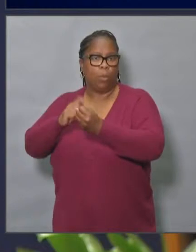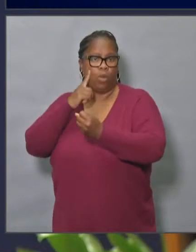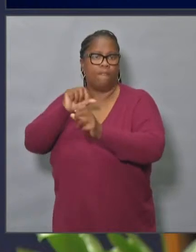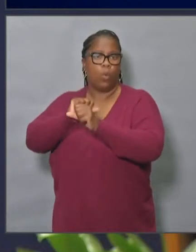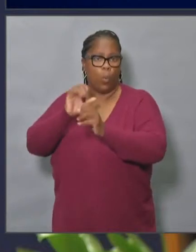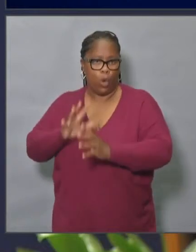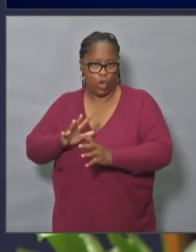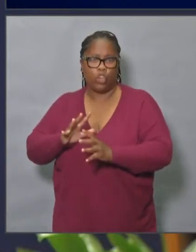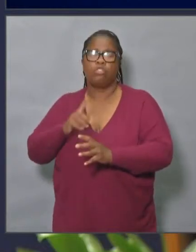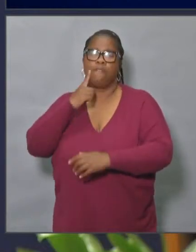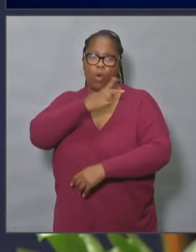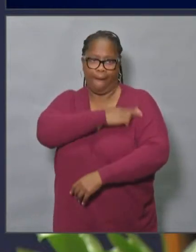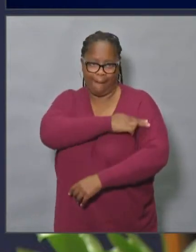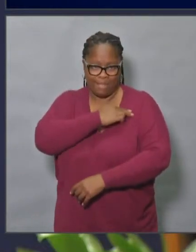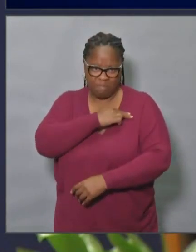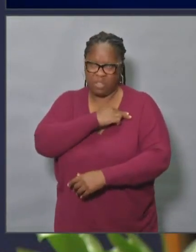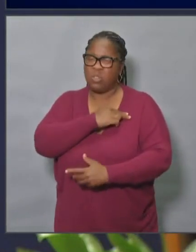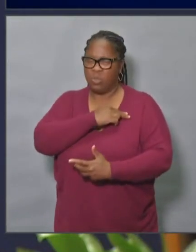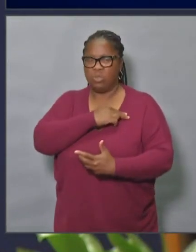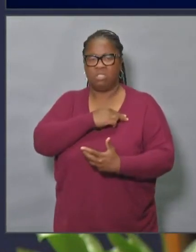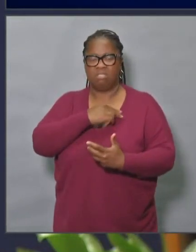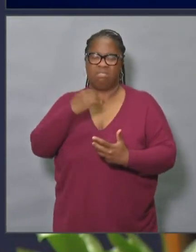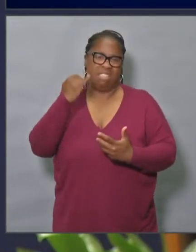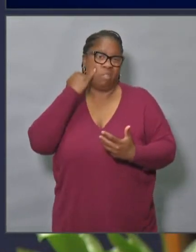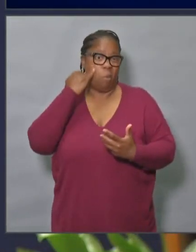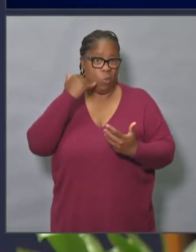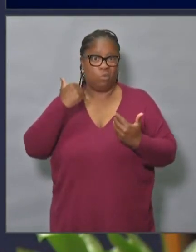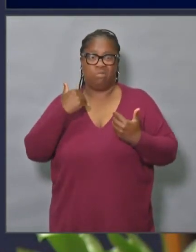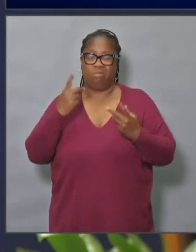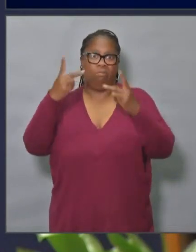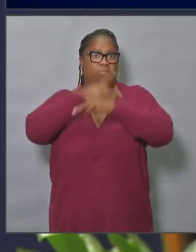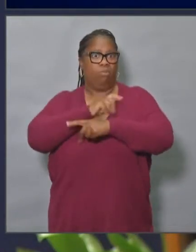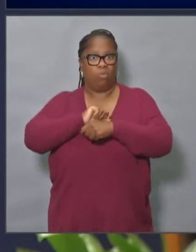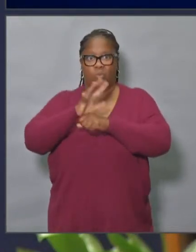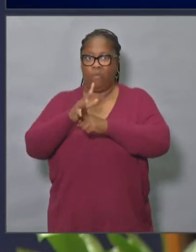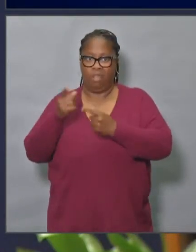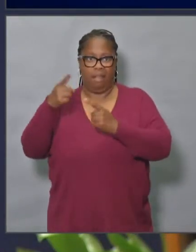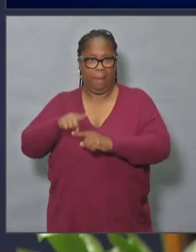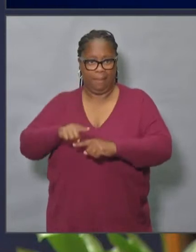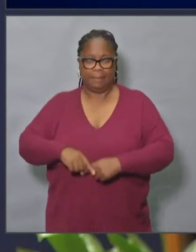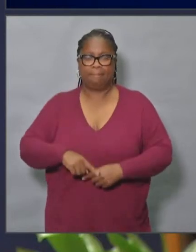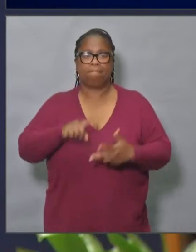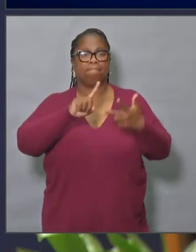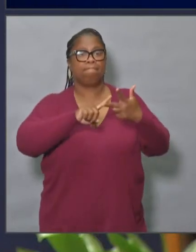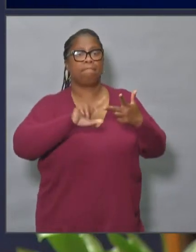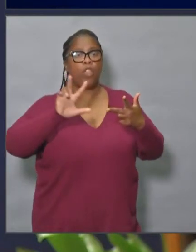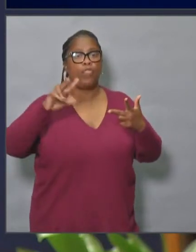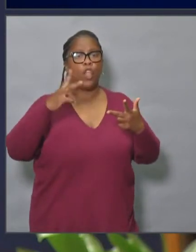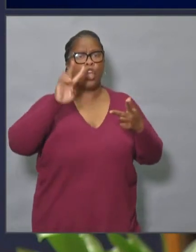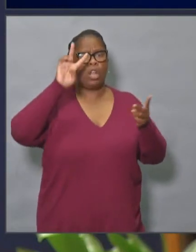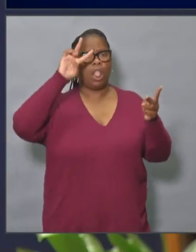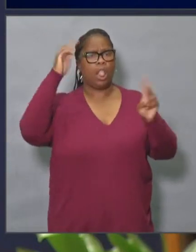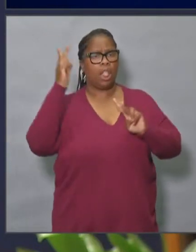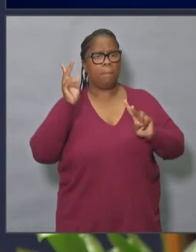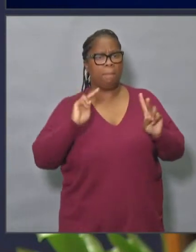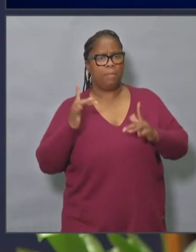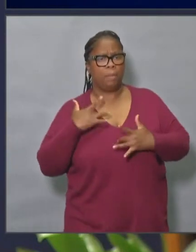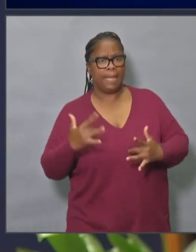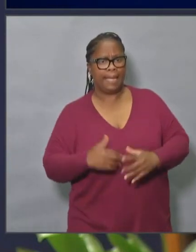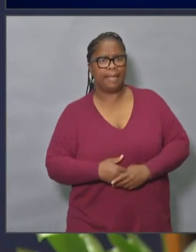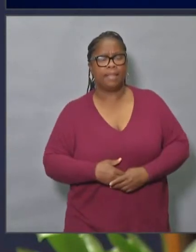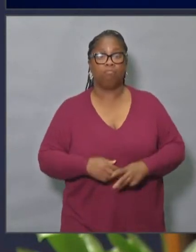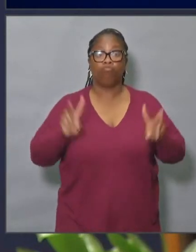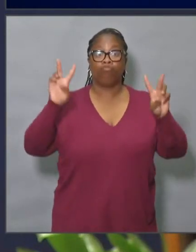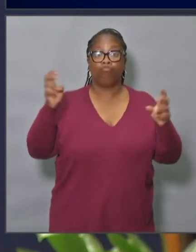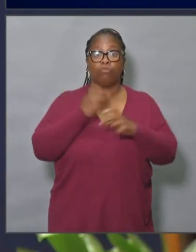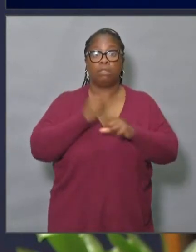need hospital-level care for conditions other than COVID-19. A third misperception is that Safer at Home